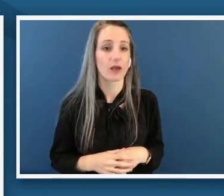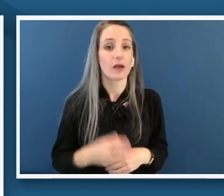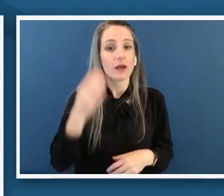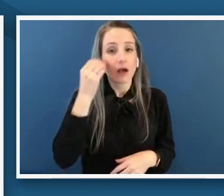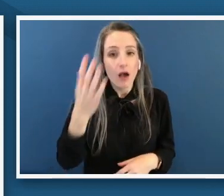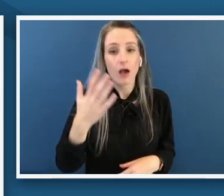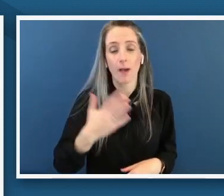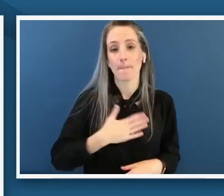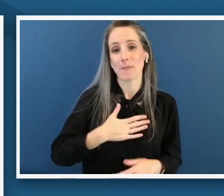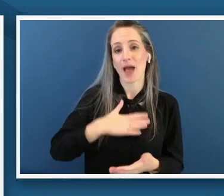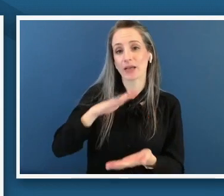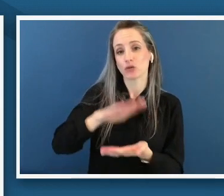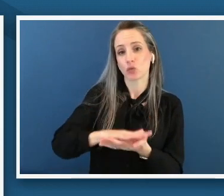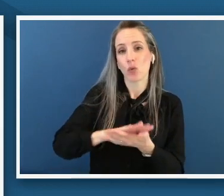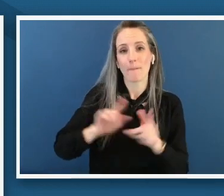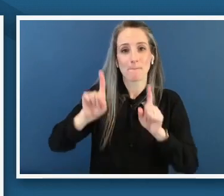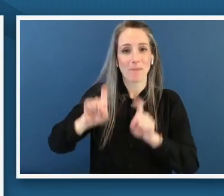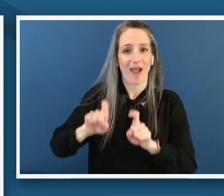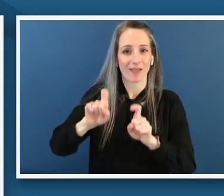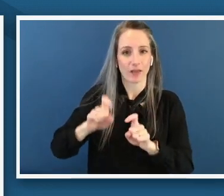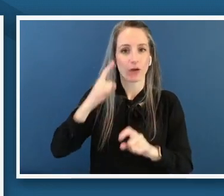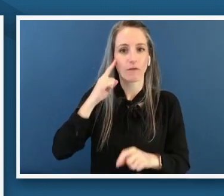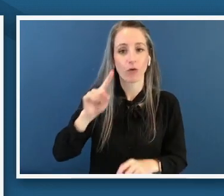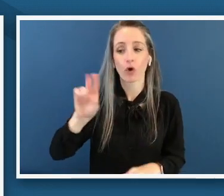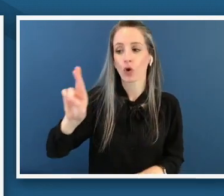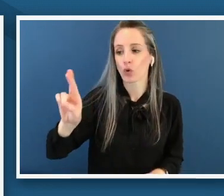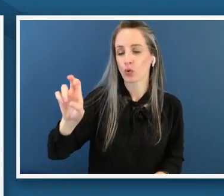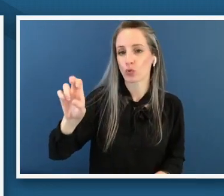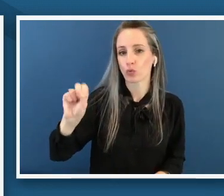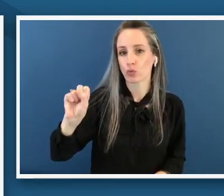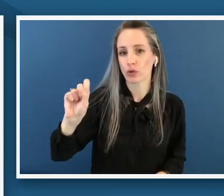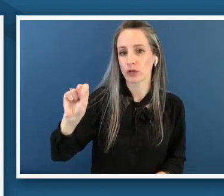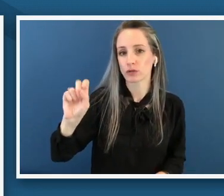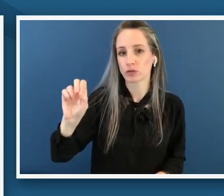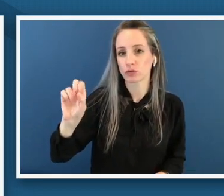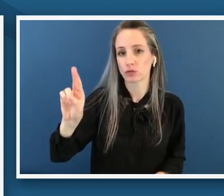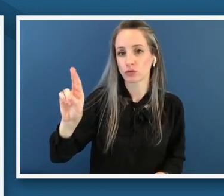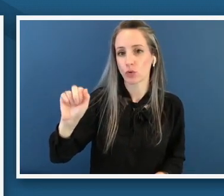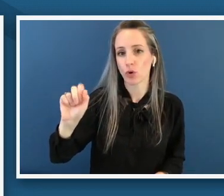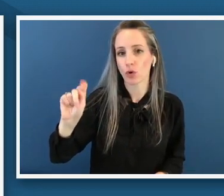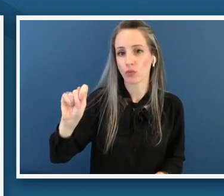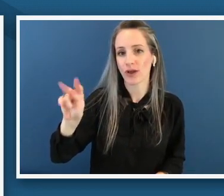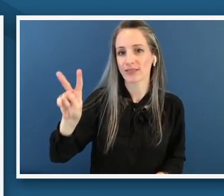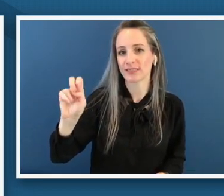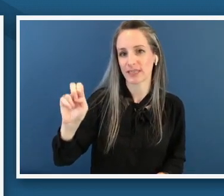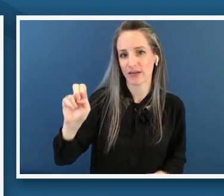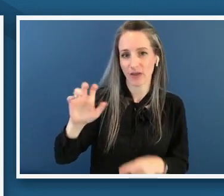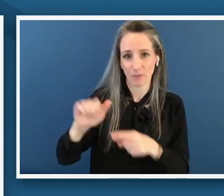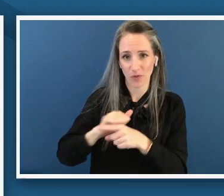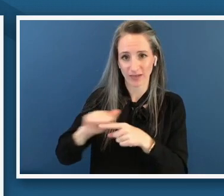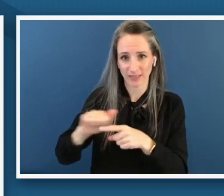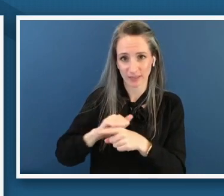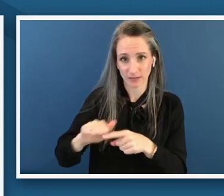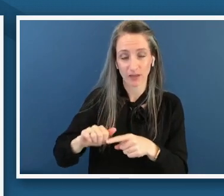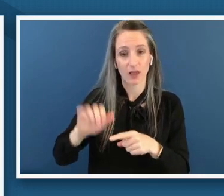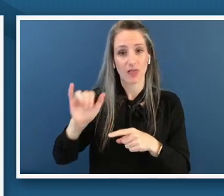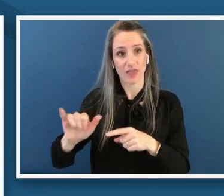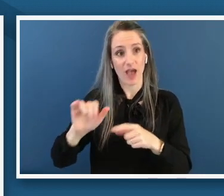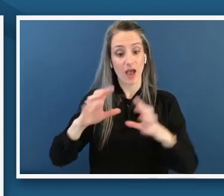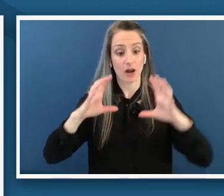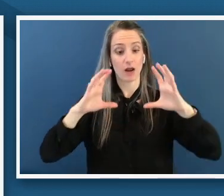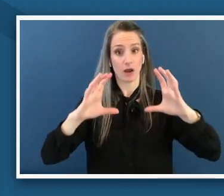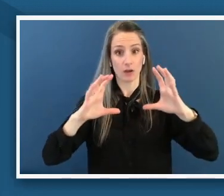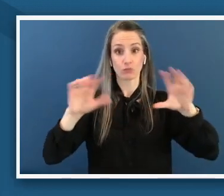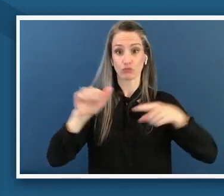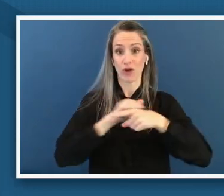restorative practices, and I took the circles part of restorative practice and ran with it. And I